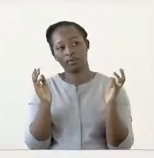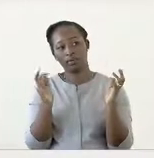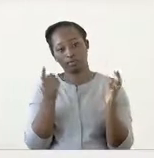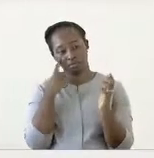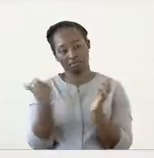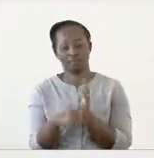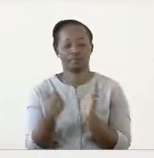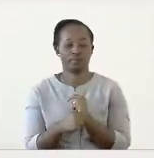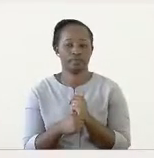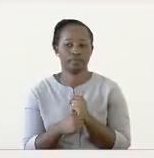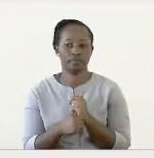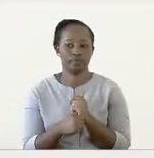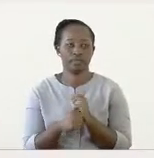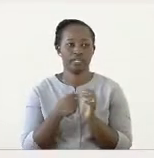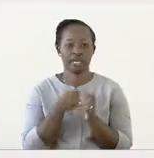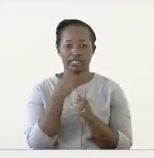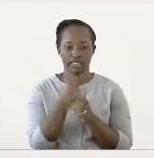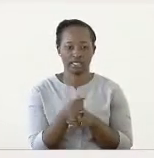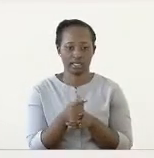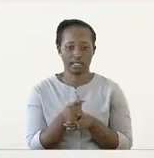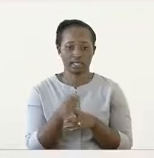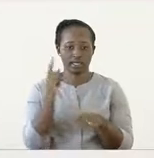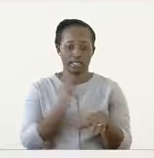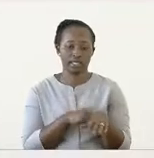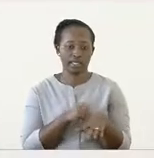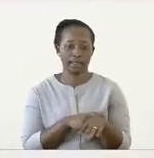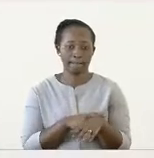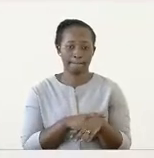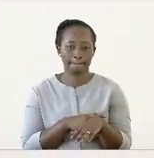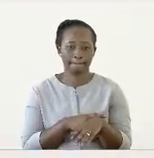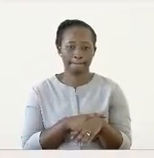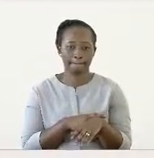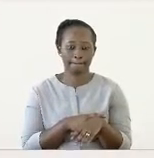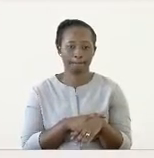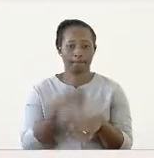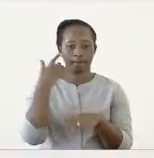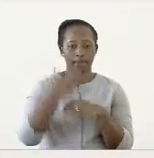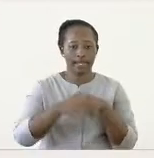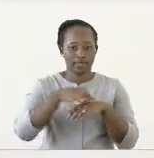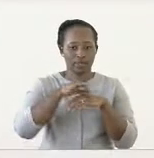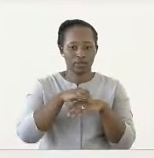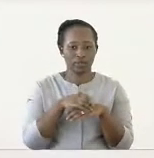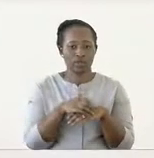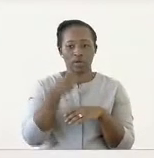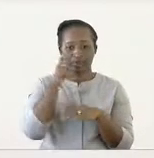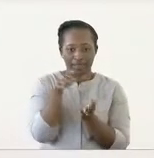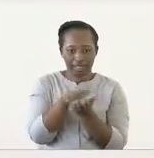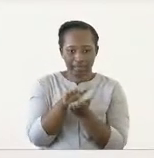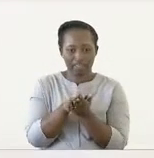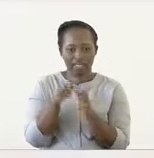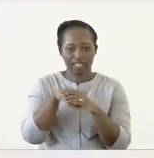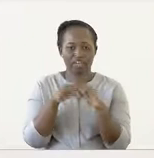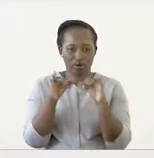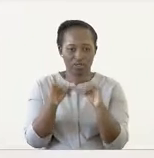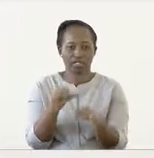into death. I said, once the blood tissues and fluid must be kept